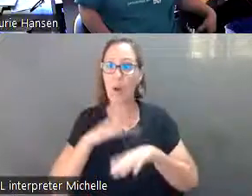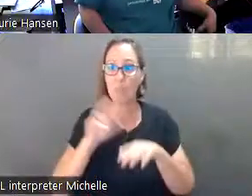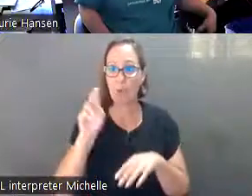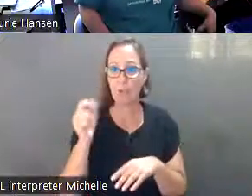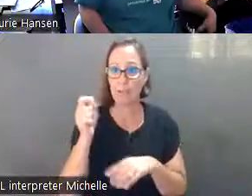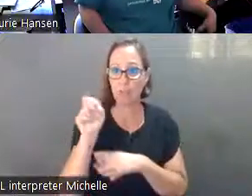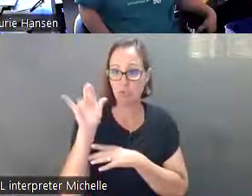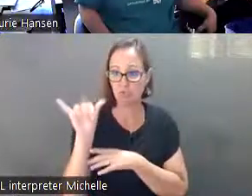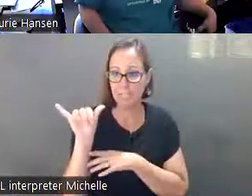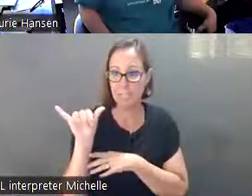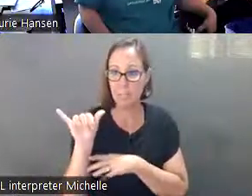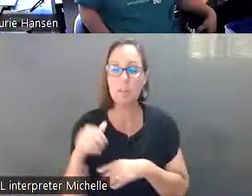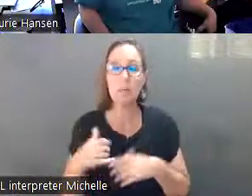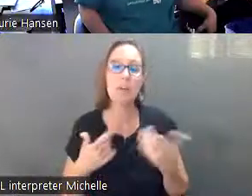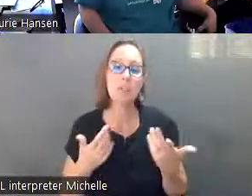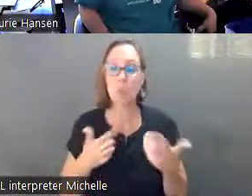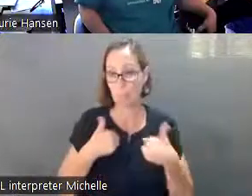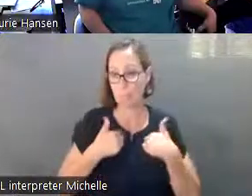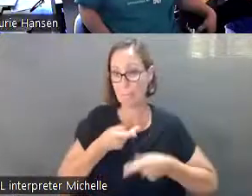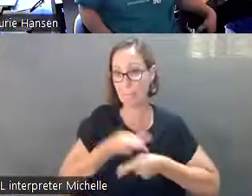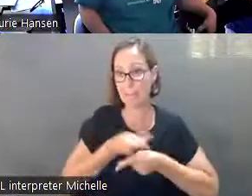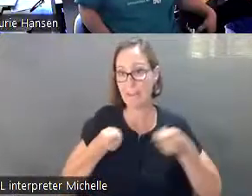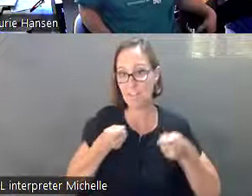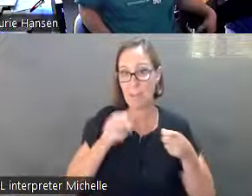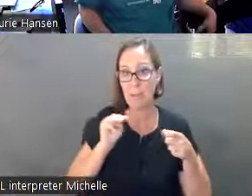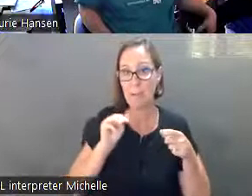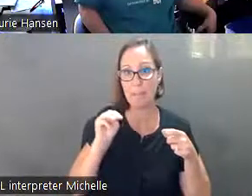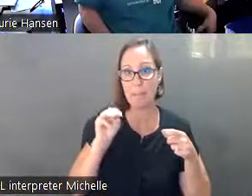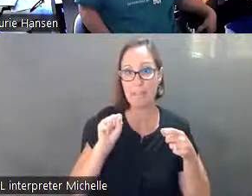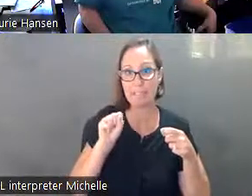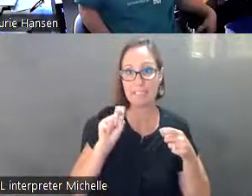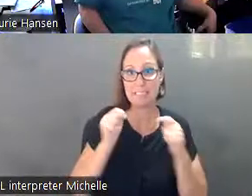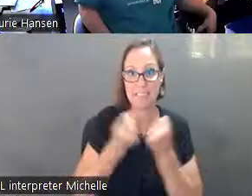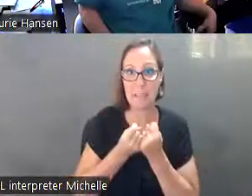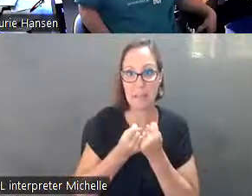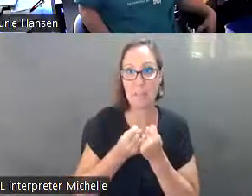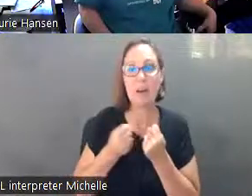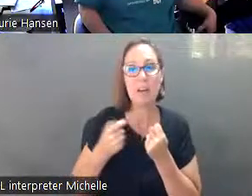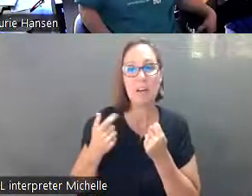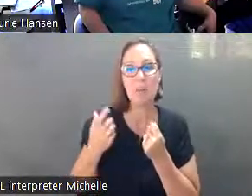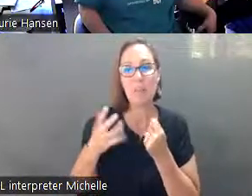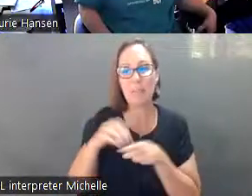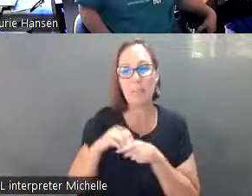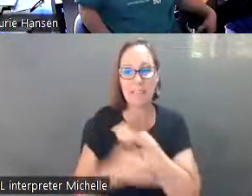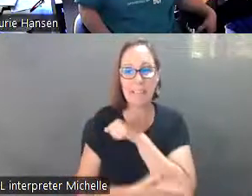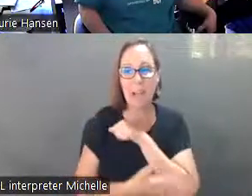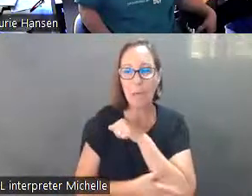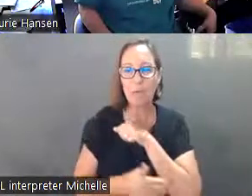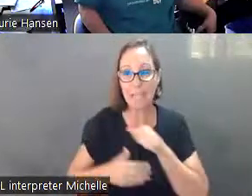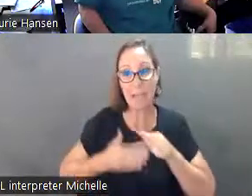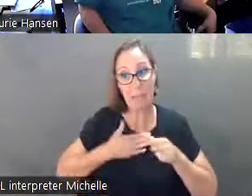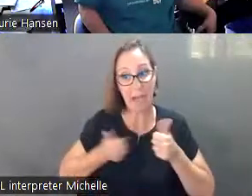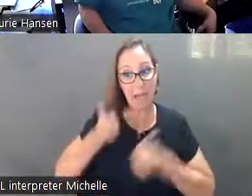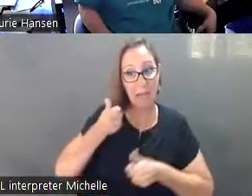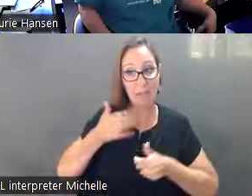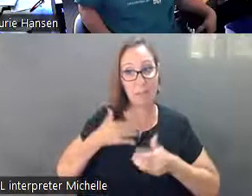is I manage the MSSP and HCBA programs in my county. So I'm wondering if it's partly my responsibility